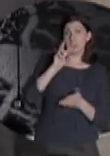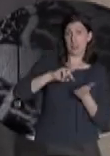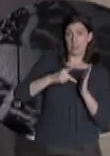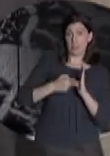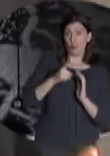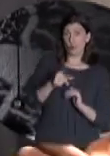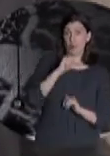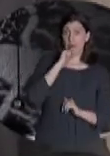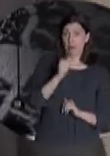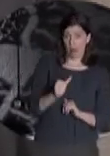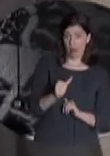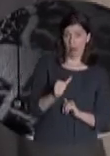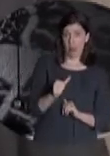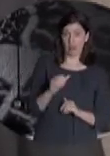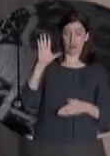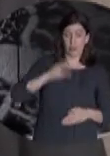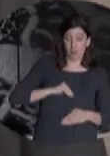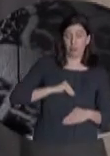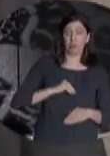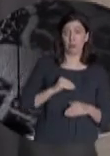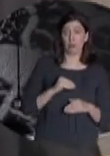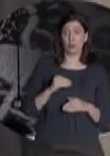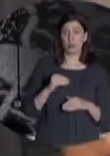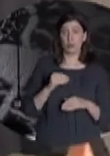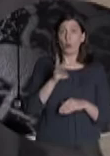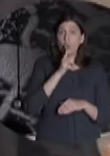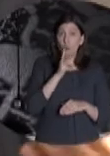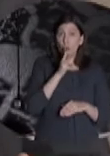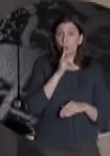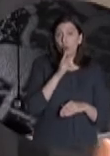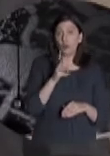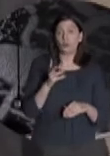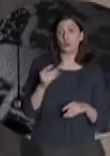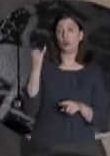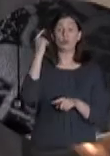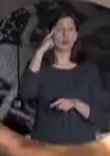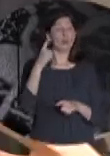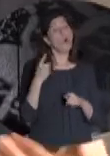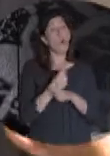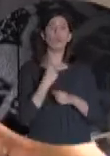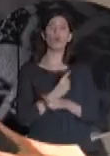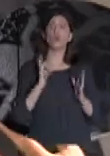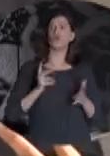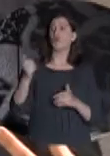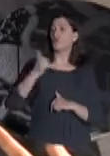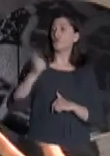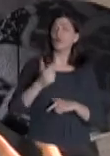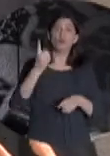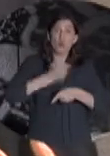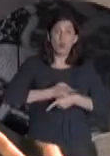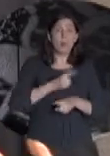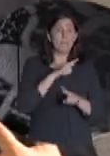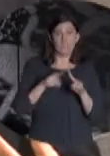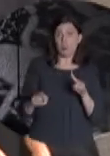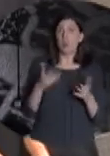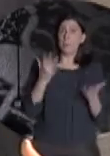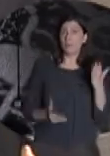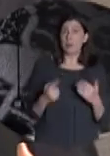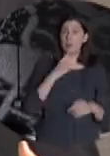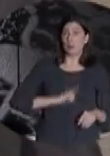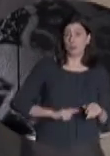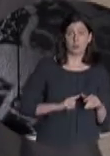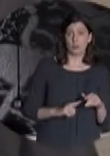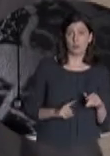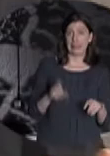dehydrated if you're still using the bathroom regularly. So you still need to be always kind of kind of go with your own gut feeling and know what your body